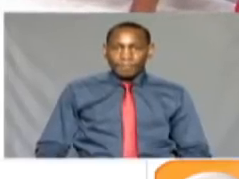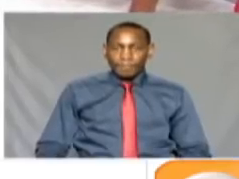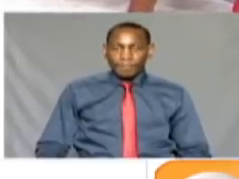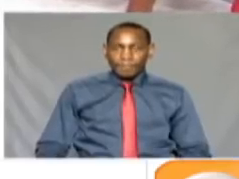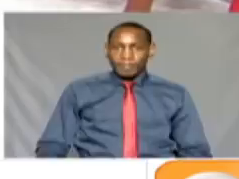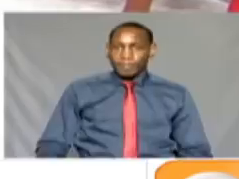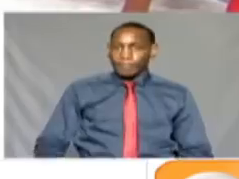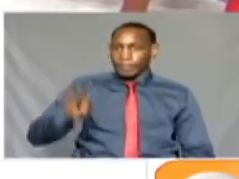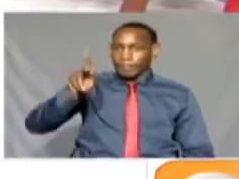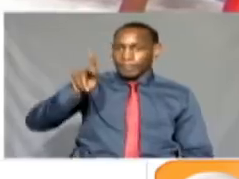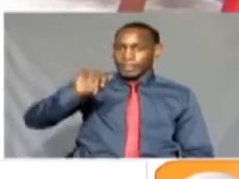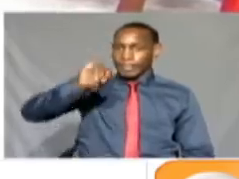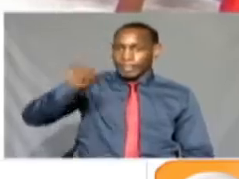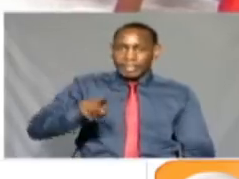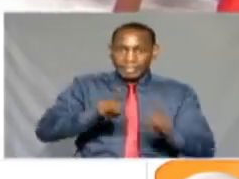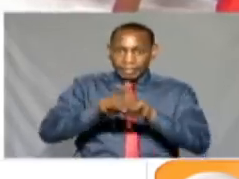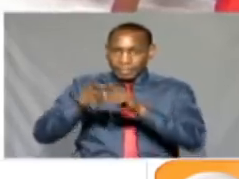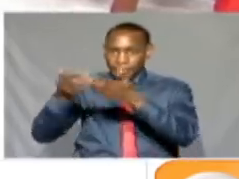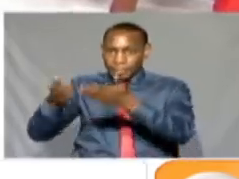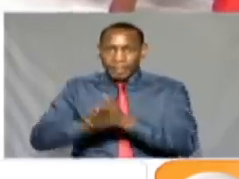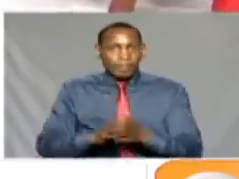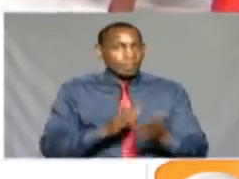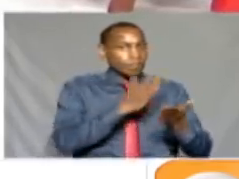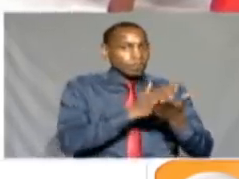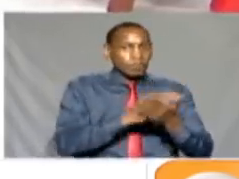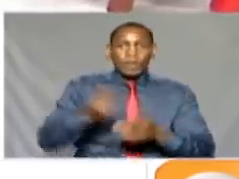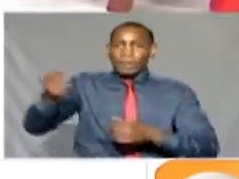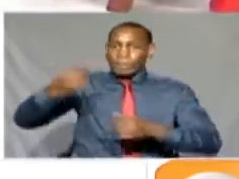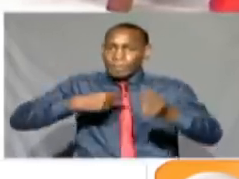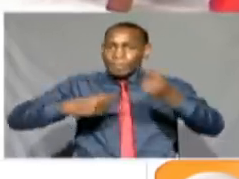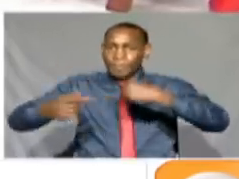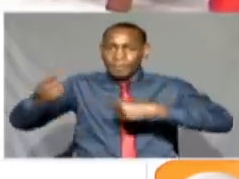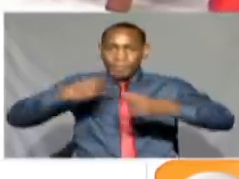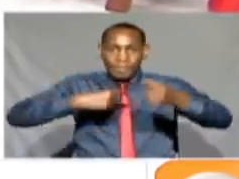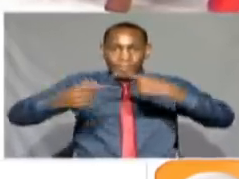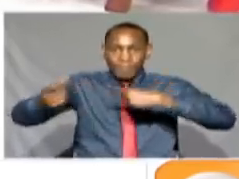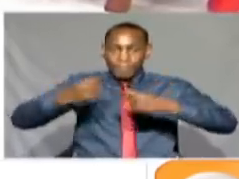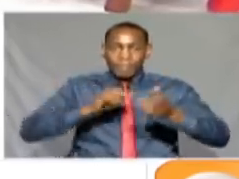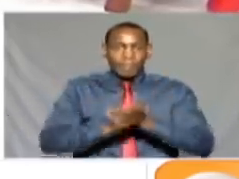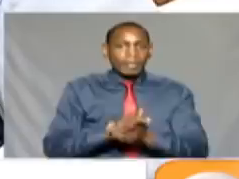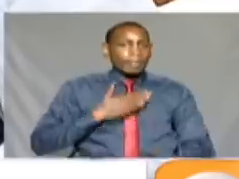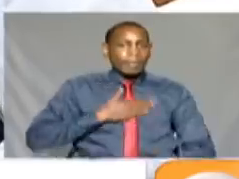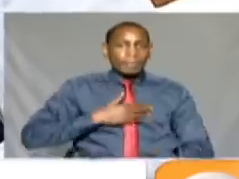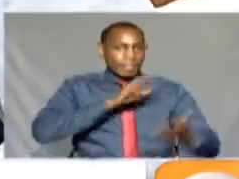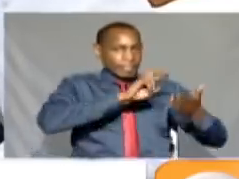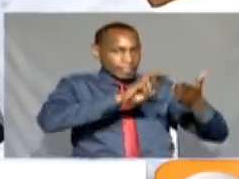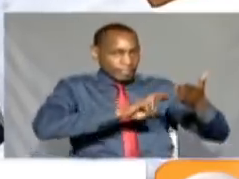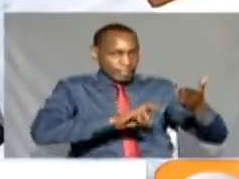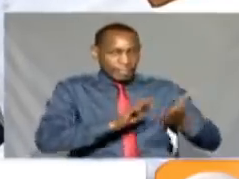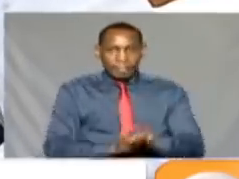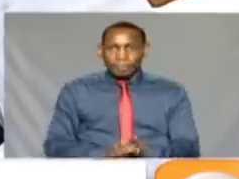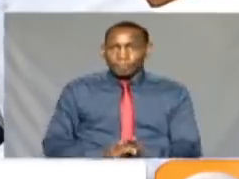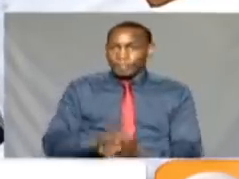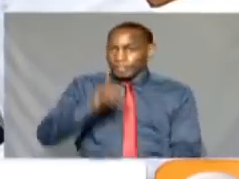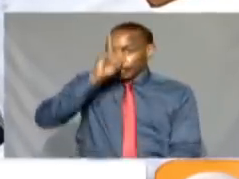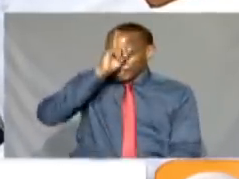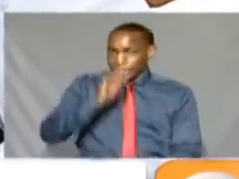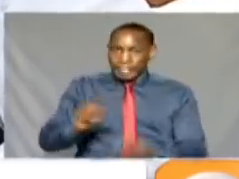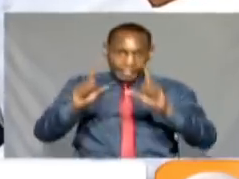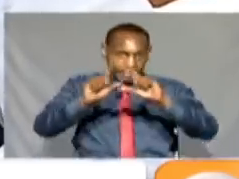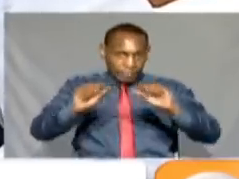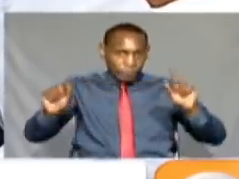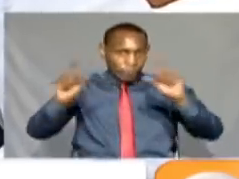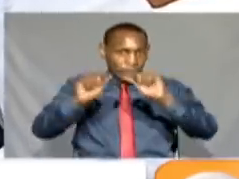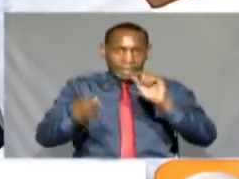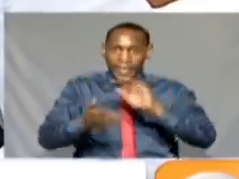It's like KJ is on this show. Yeah, but he is. He's messaging every other minute. Yeah, of course, please read. Okay. Yeah. On a serious note,